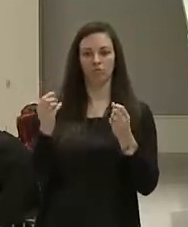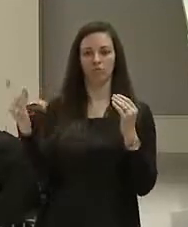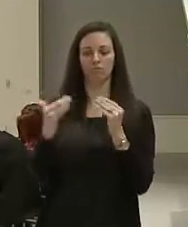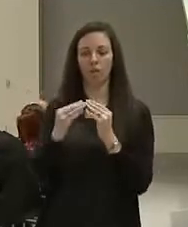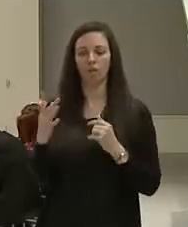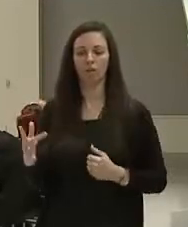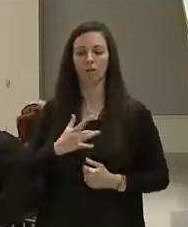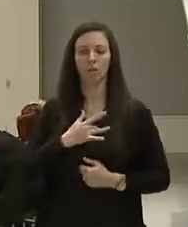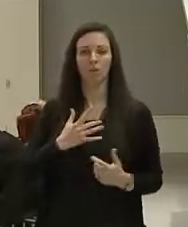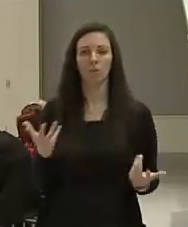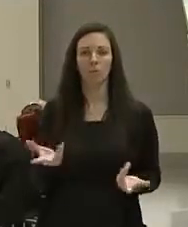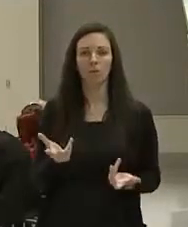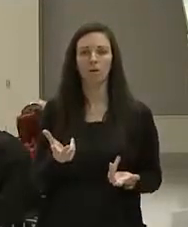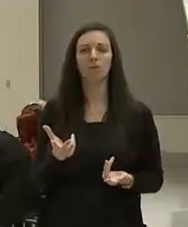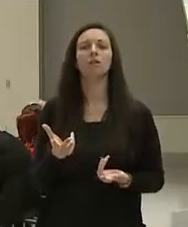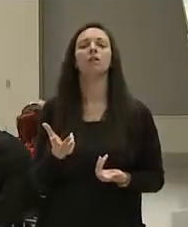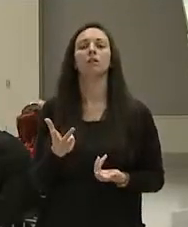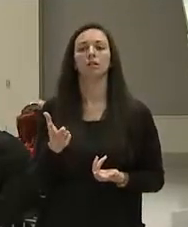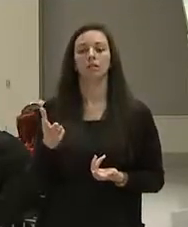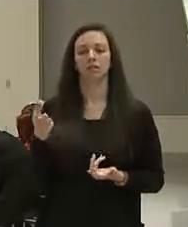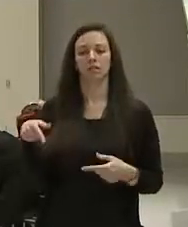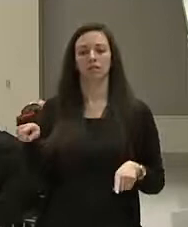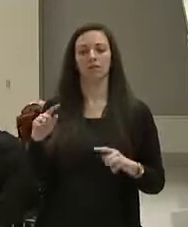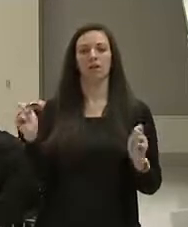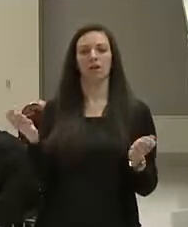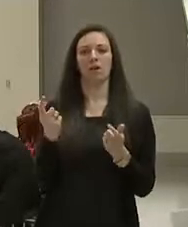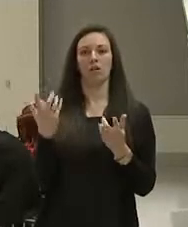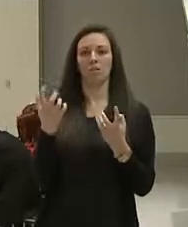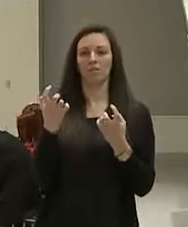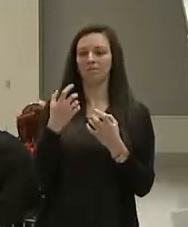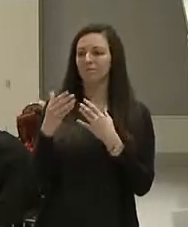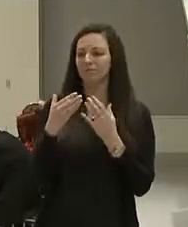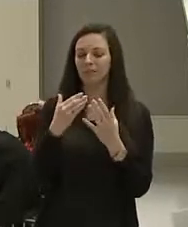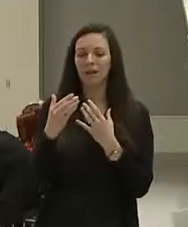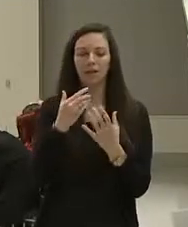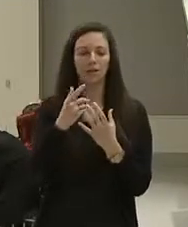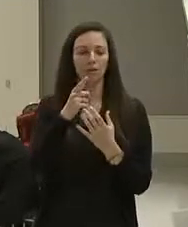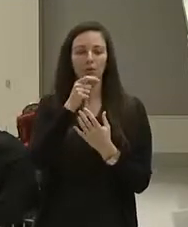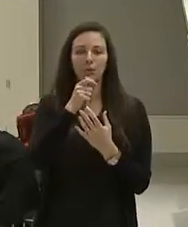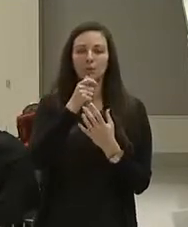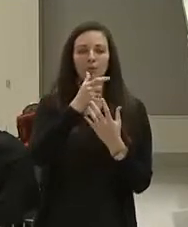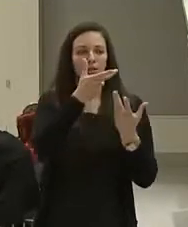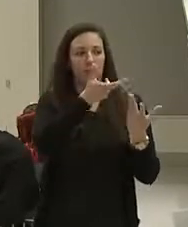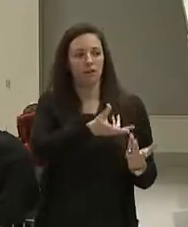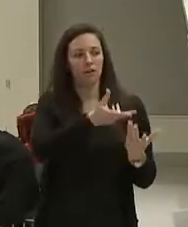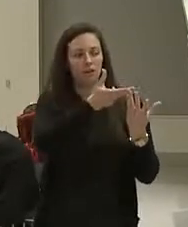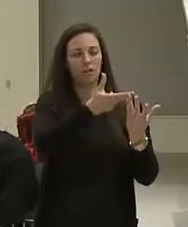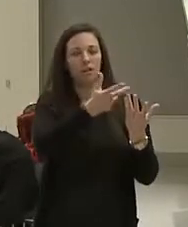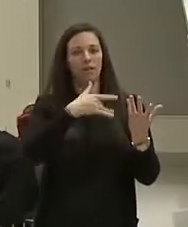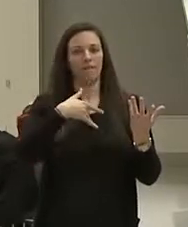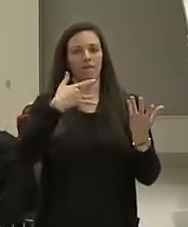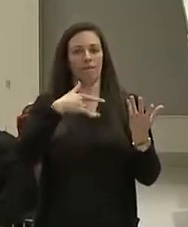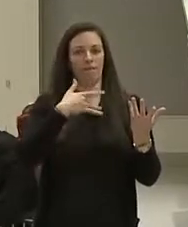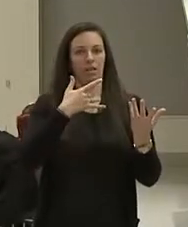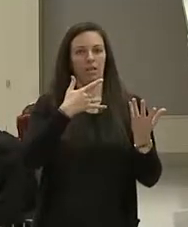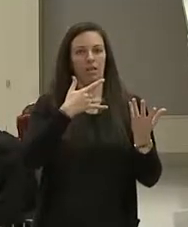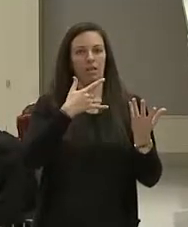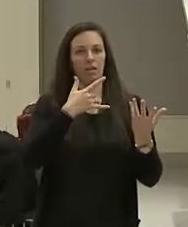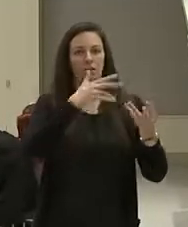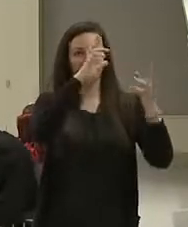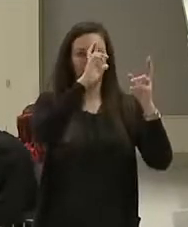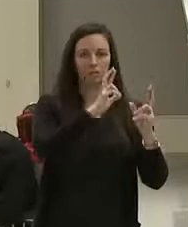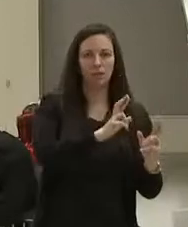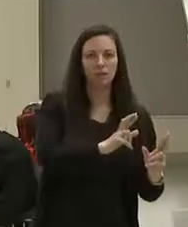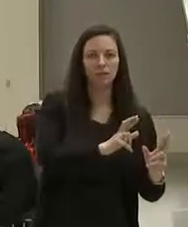than anything, is that they want everybody, regardless of who they are, to feel as if they are being